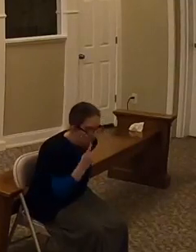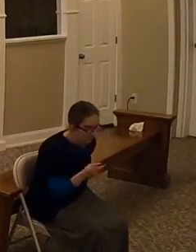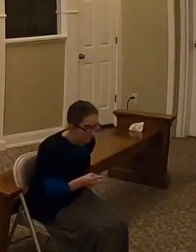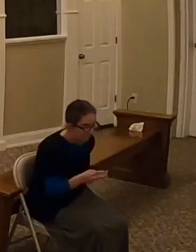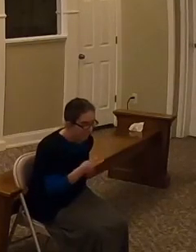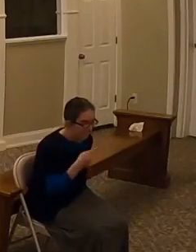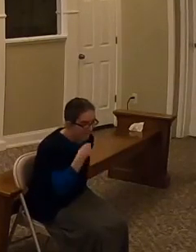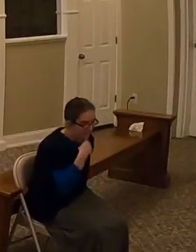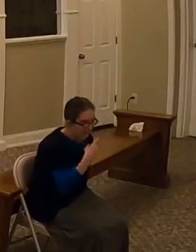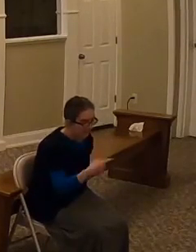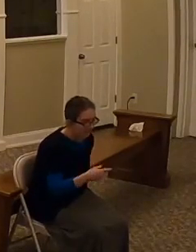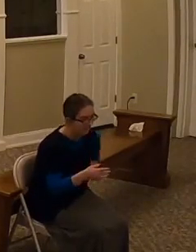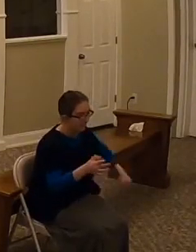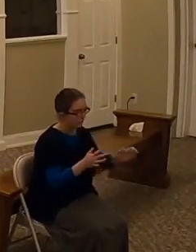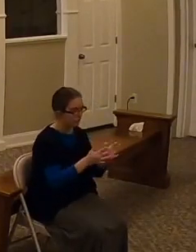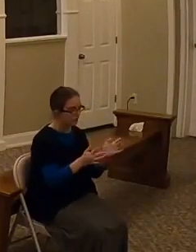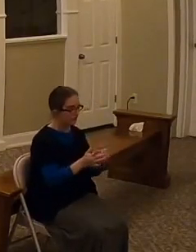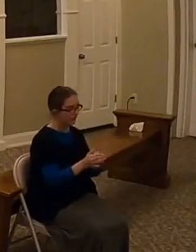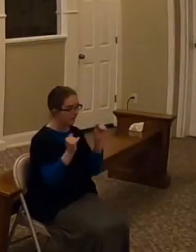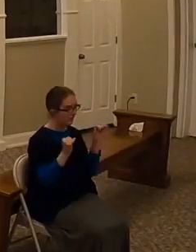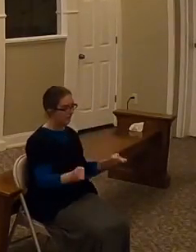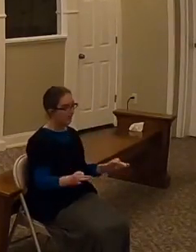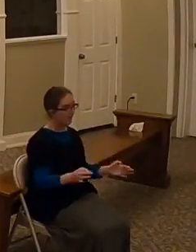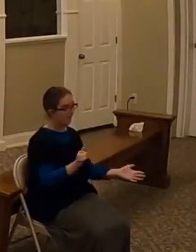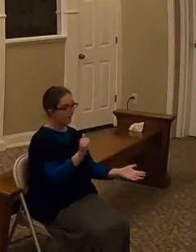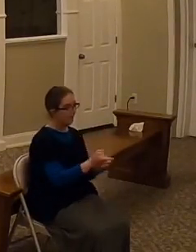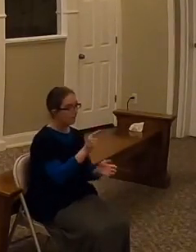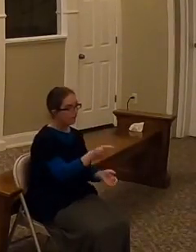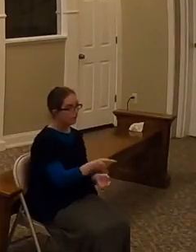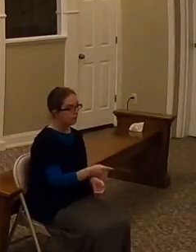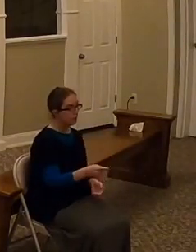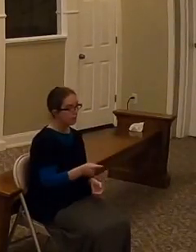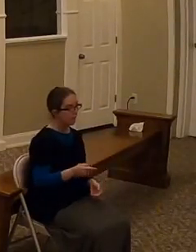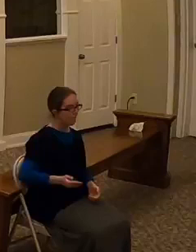water and said, Jesus, if that you bid me come to you.